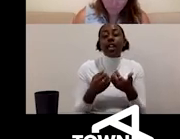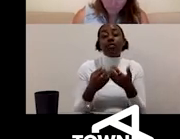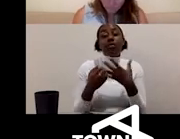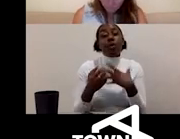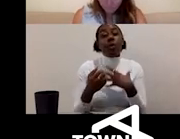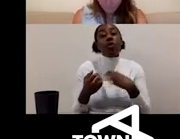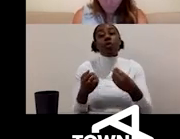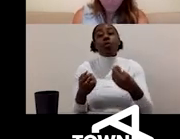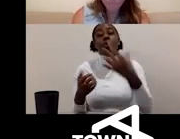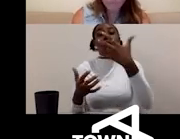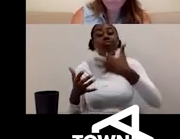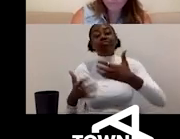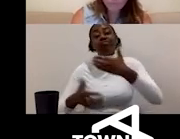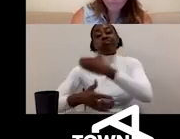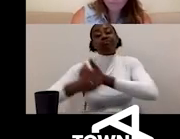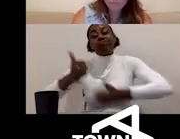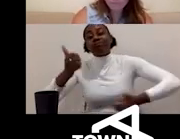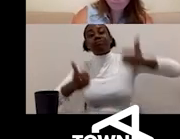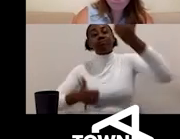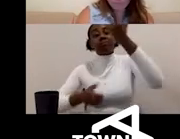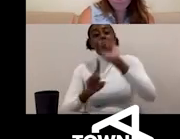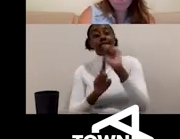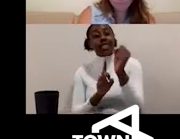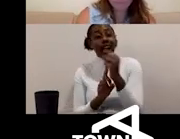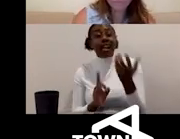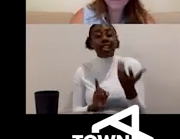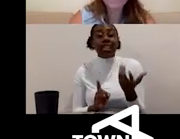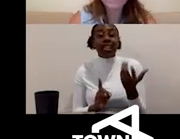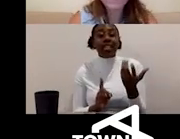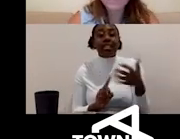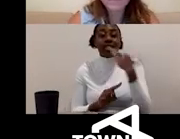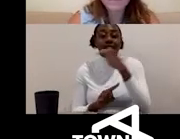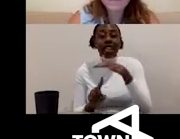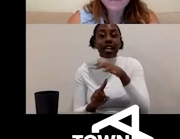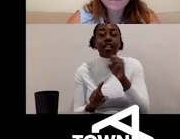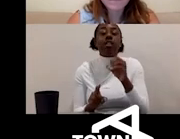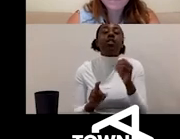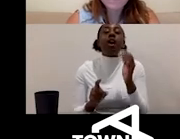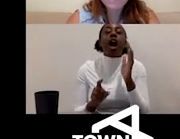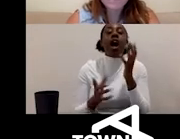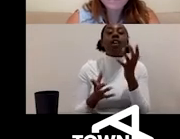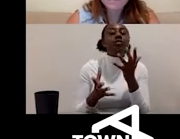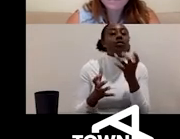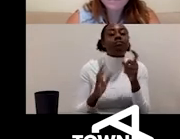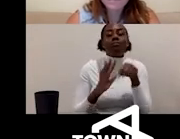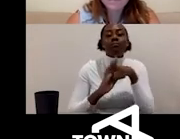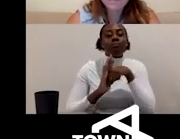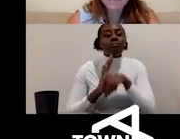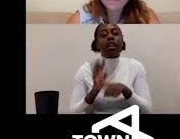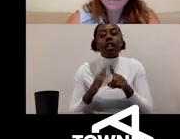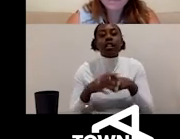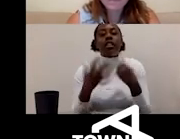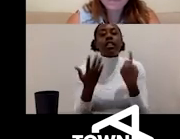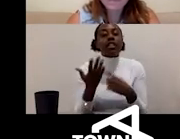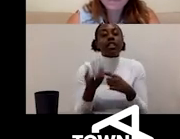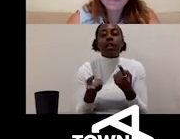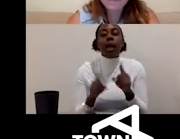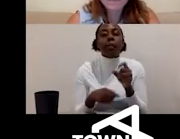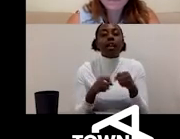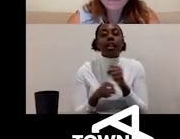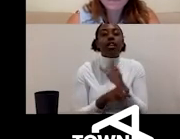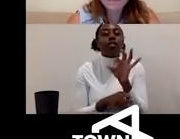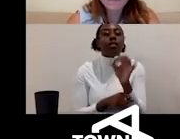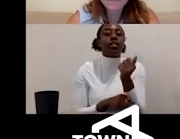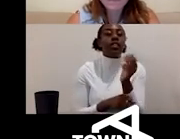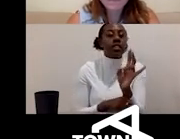I'm gonna just dive right in and talk about what happened in 2017. Which is when the